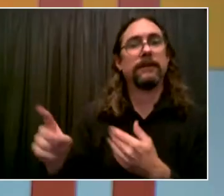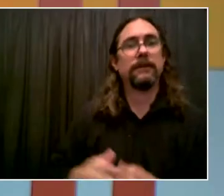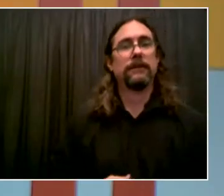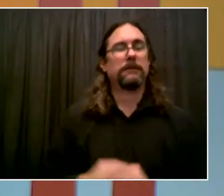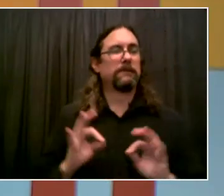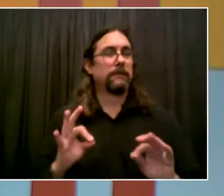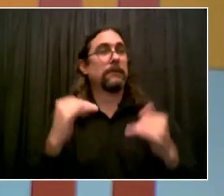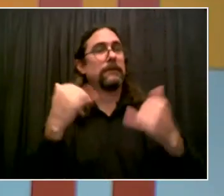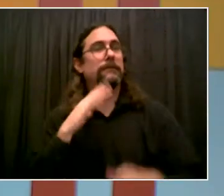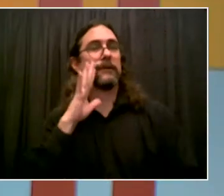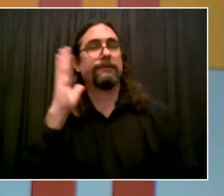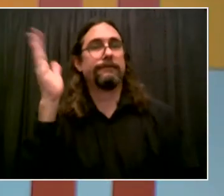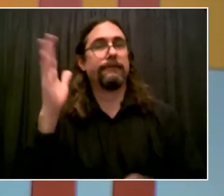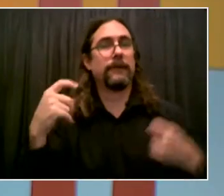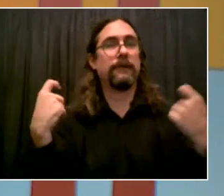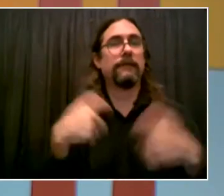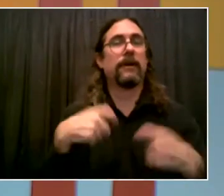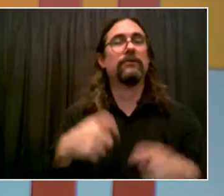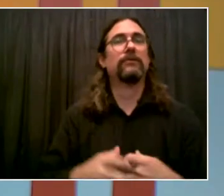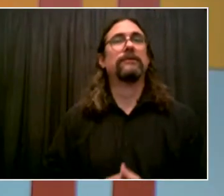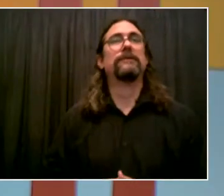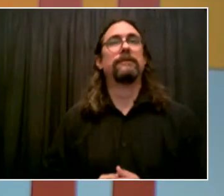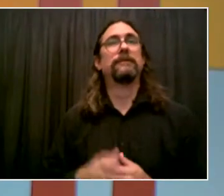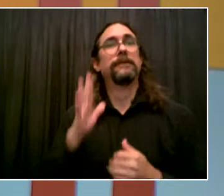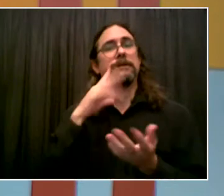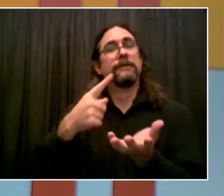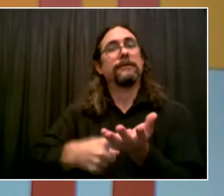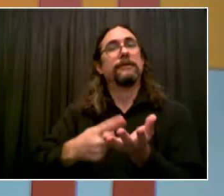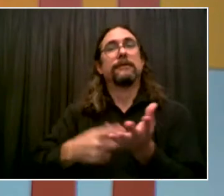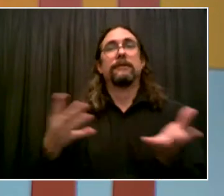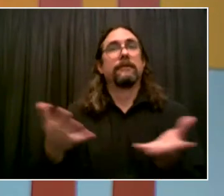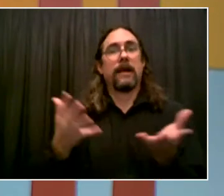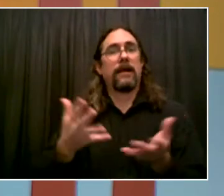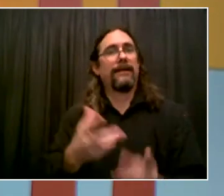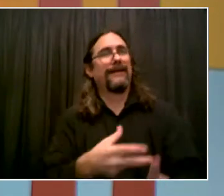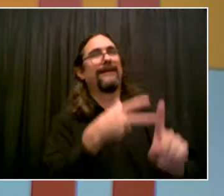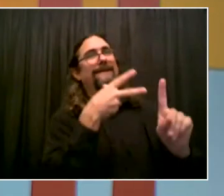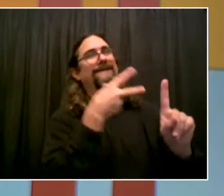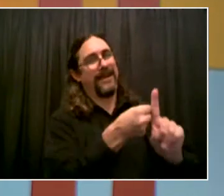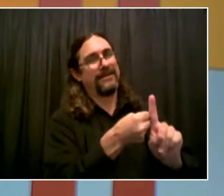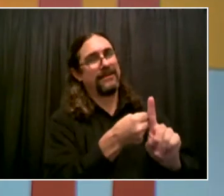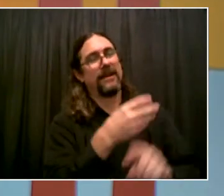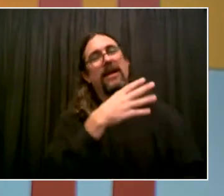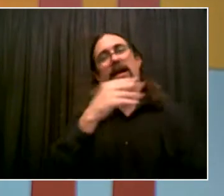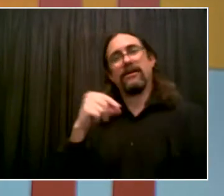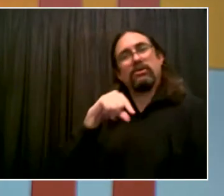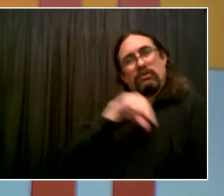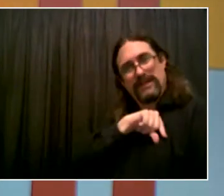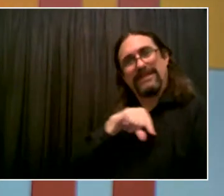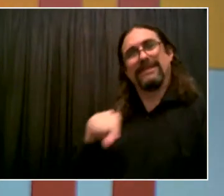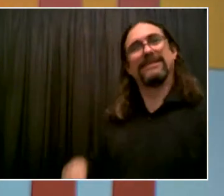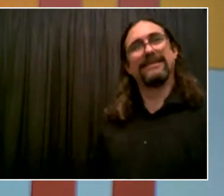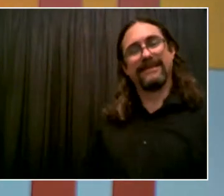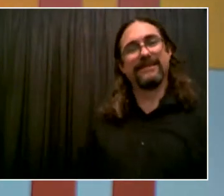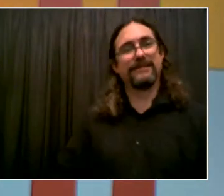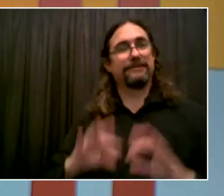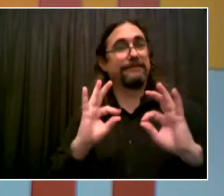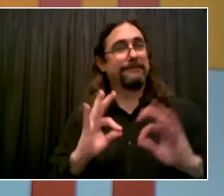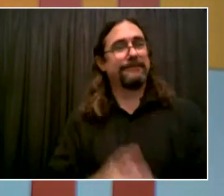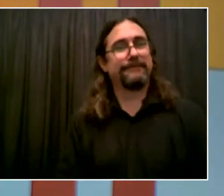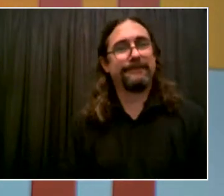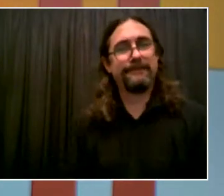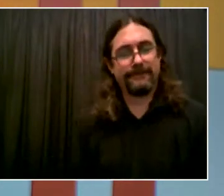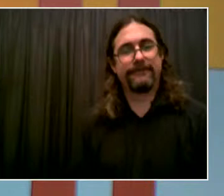topic, vaccination, and one of my other favorite topics, the Borough of Queens. Durante toda esta semana,